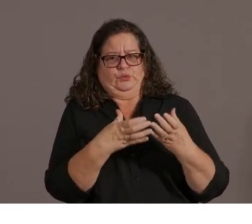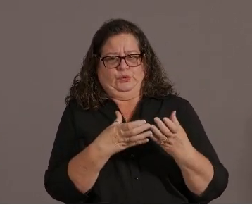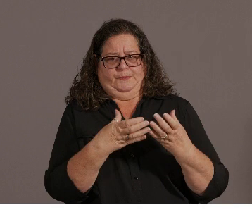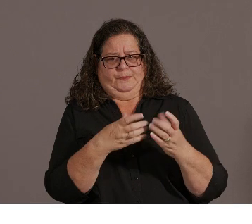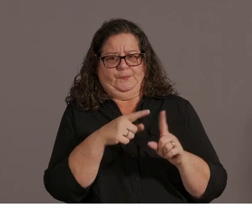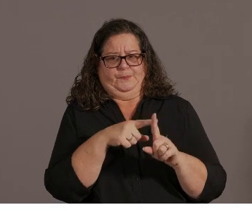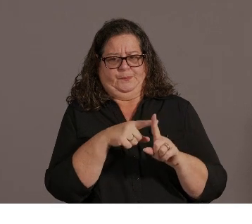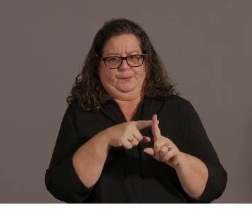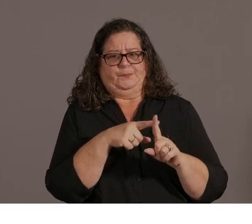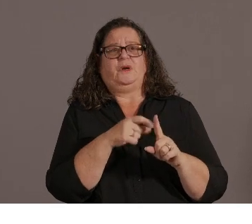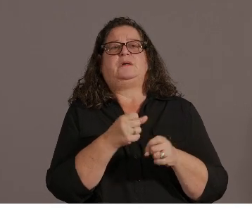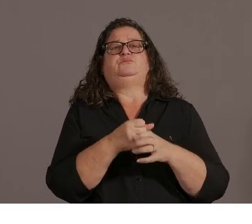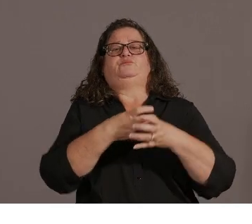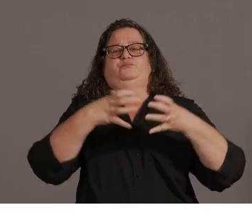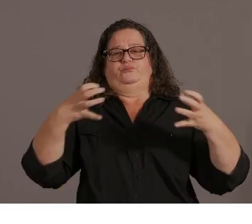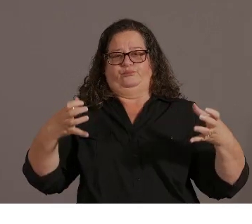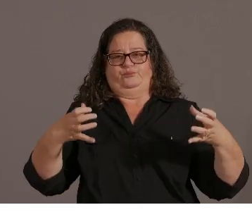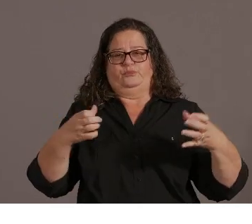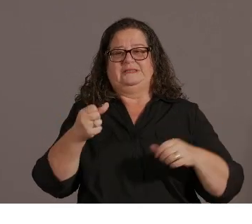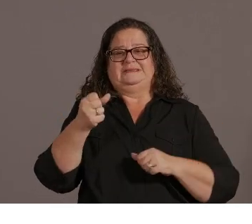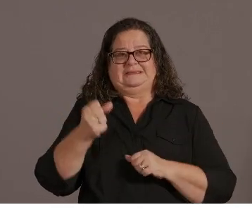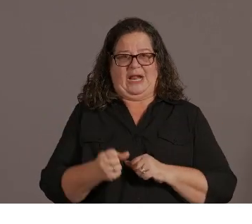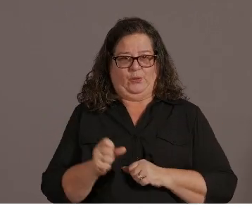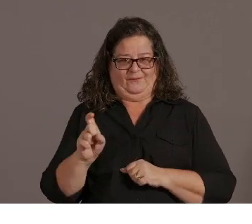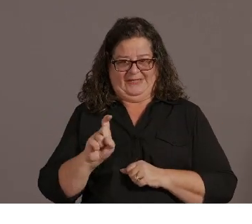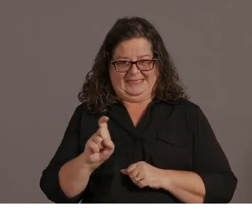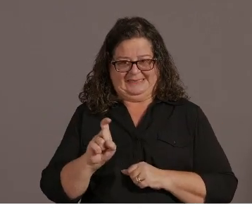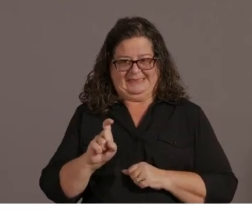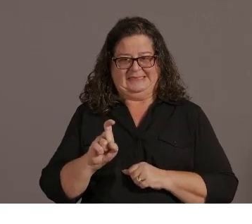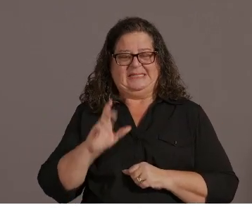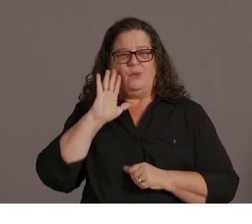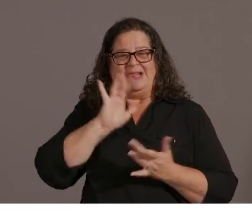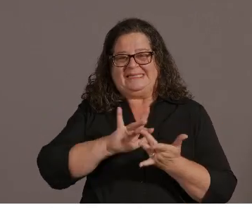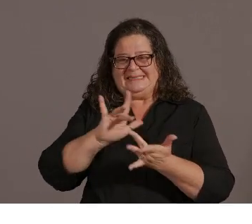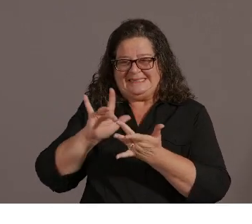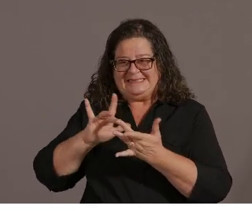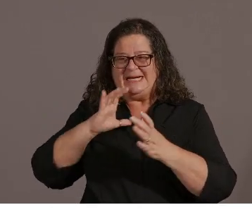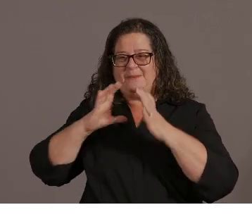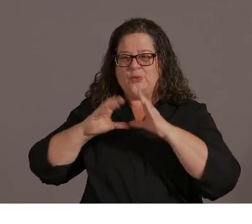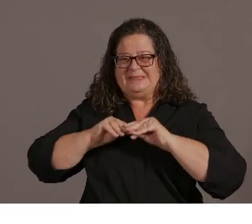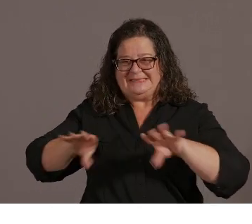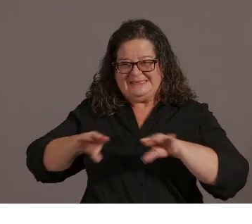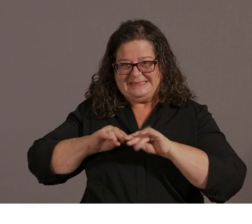expand to Yuma as well as Mesa and additional communities as we move forward.